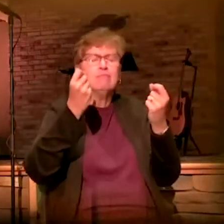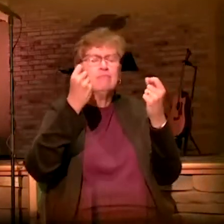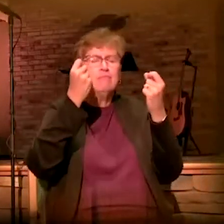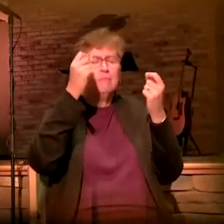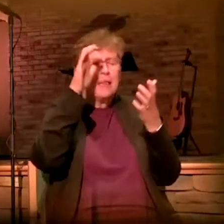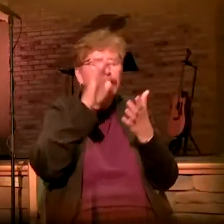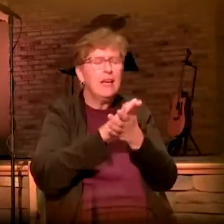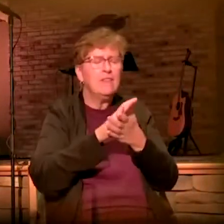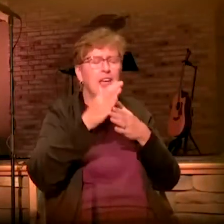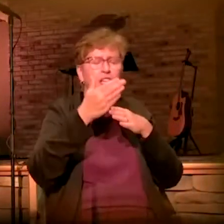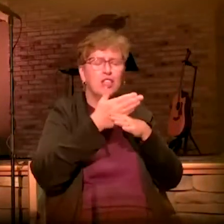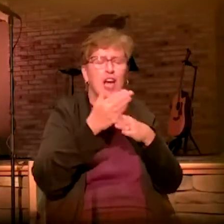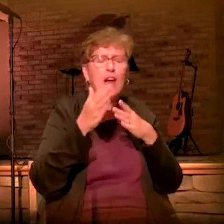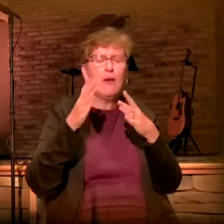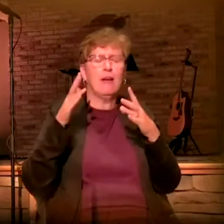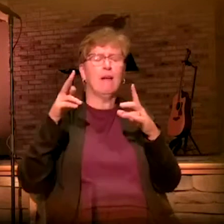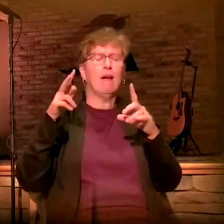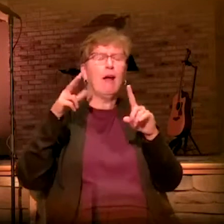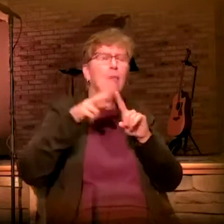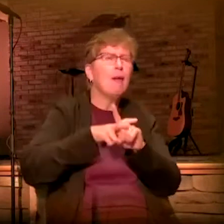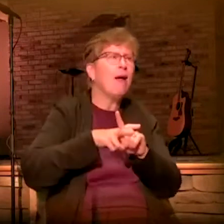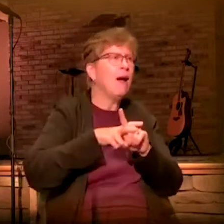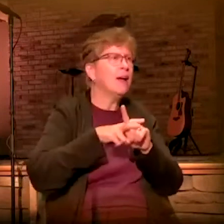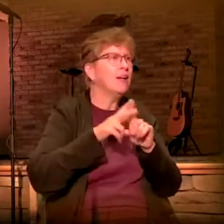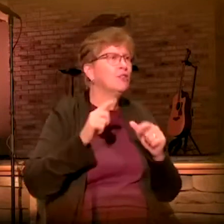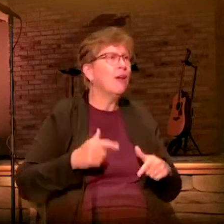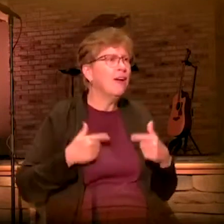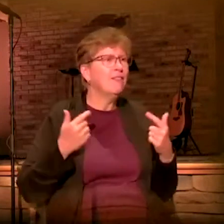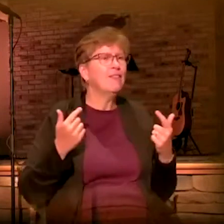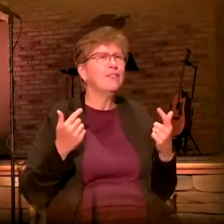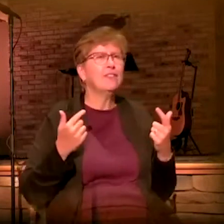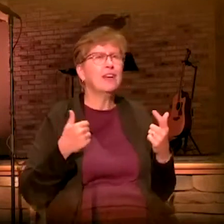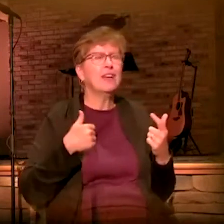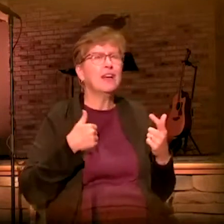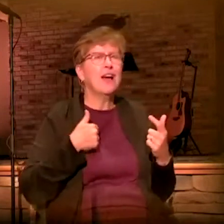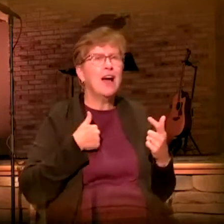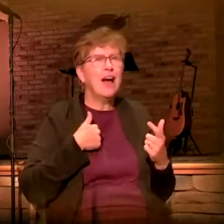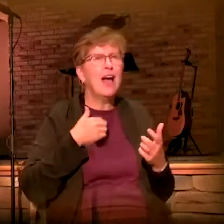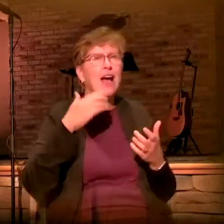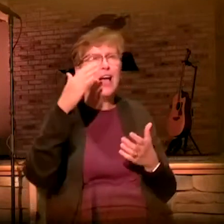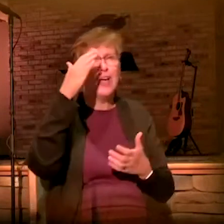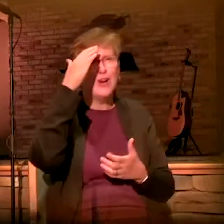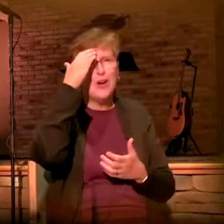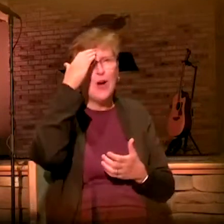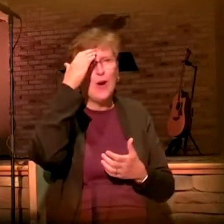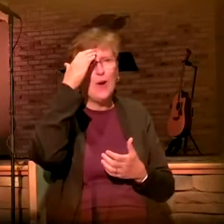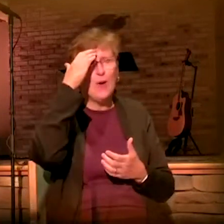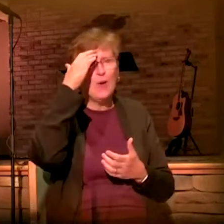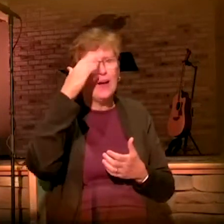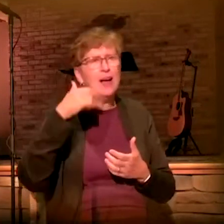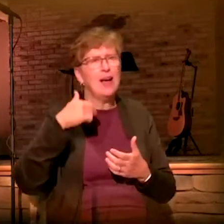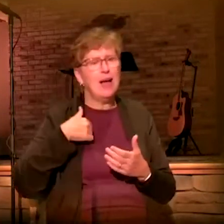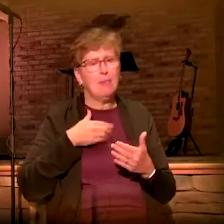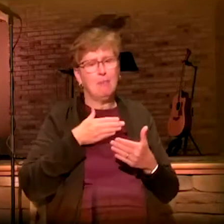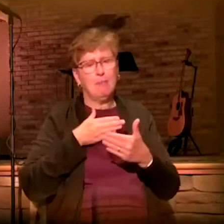it, and apply it. Folks, I know that I'm on the back end of my